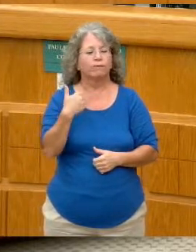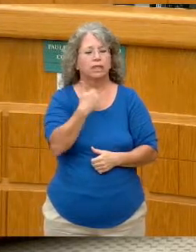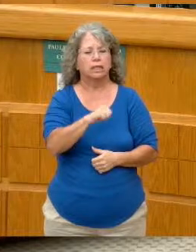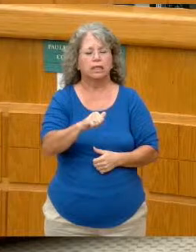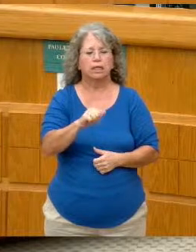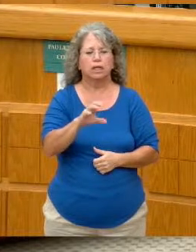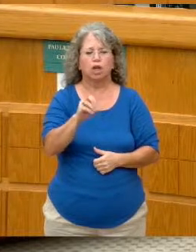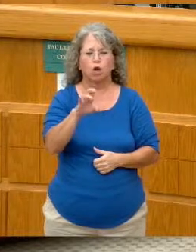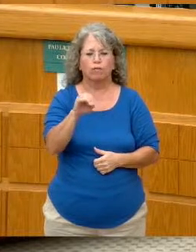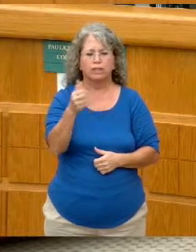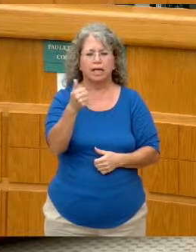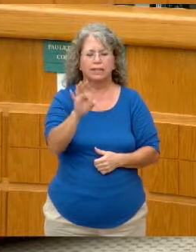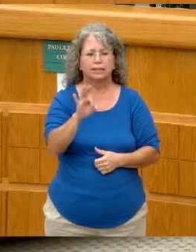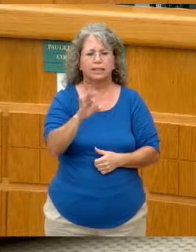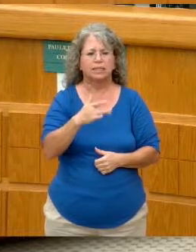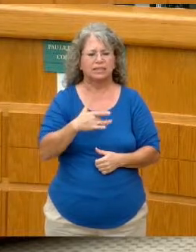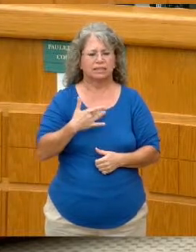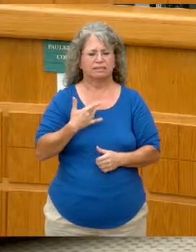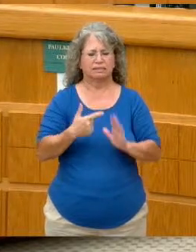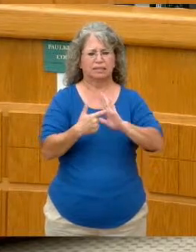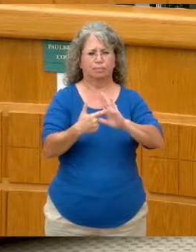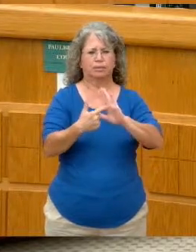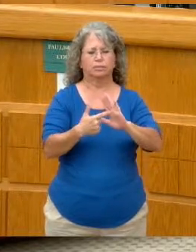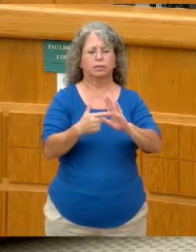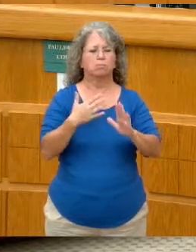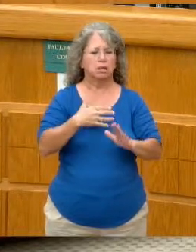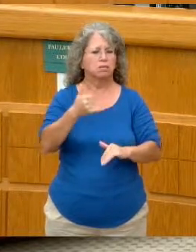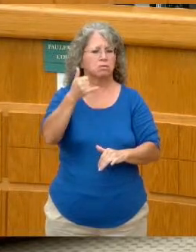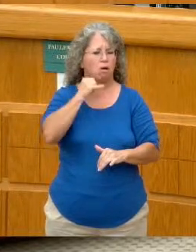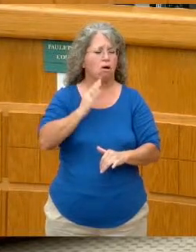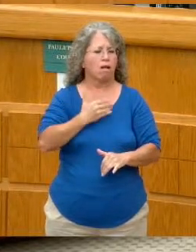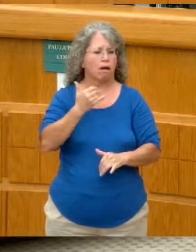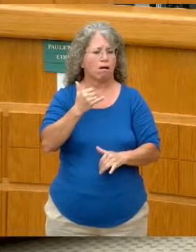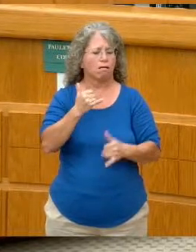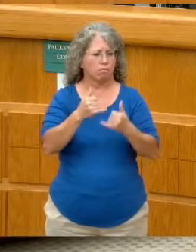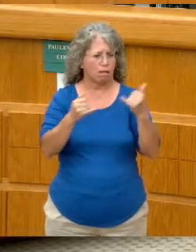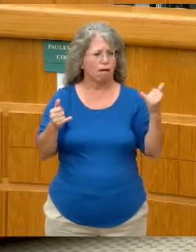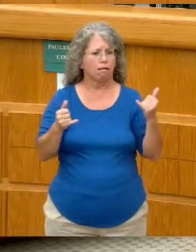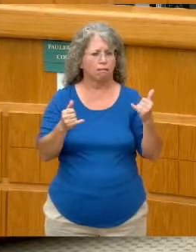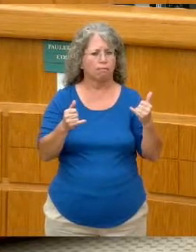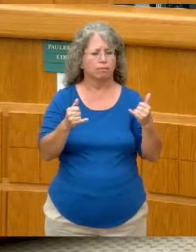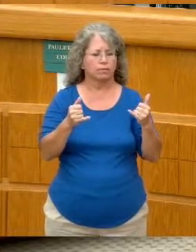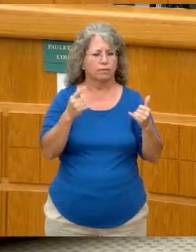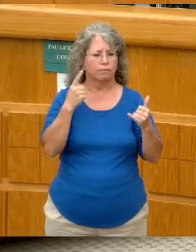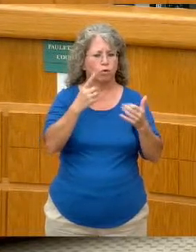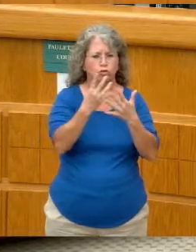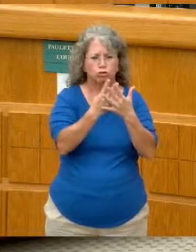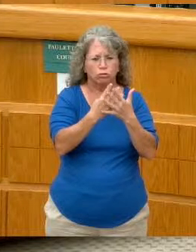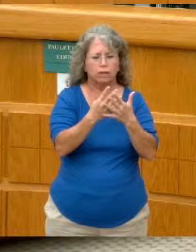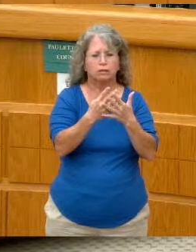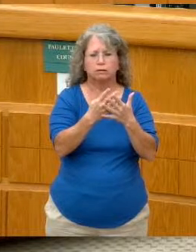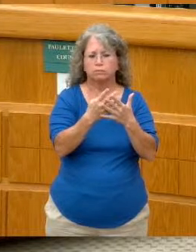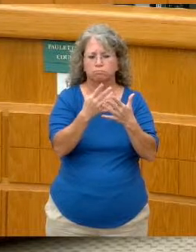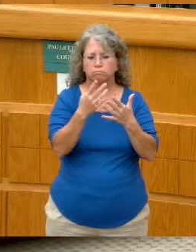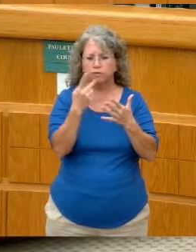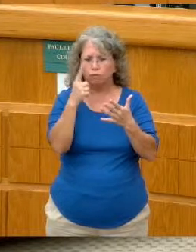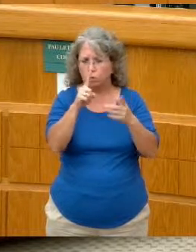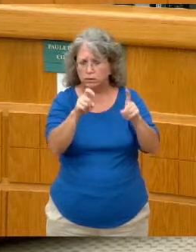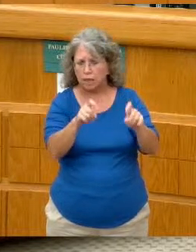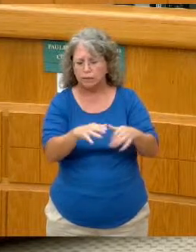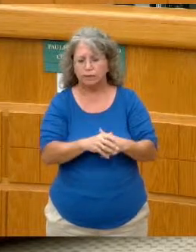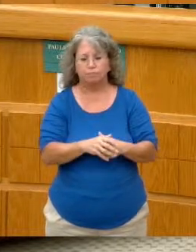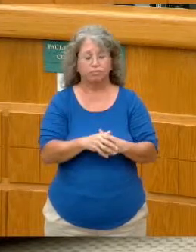our hotline at 826-7200 to be screened. Our phone bank volume is currently very